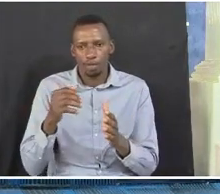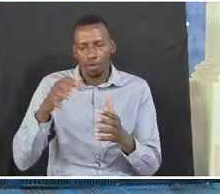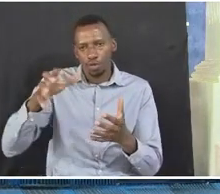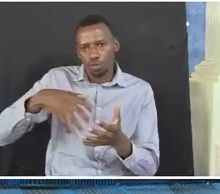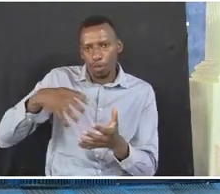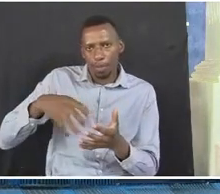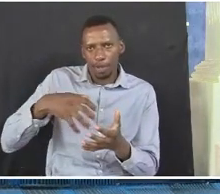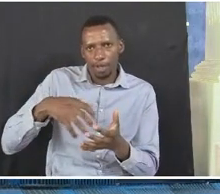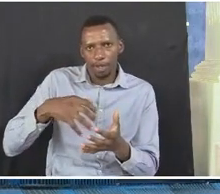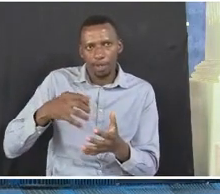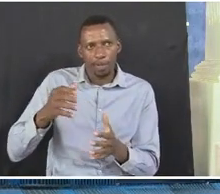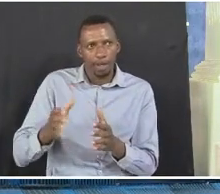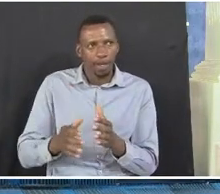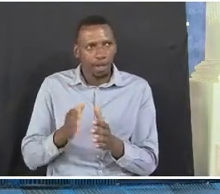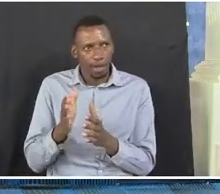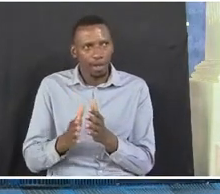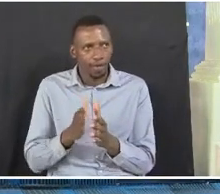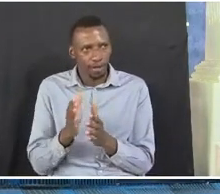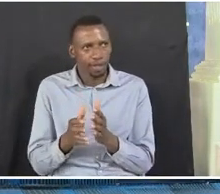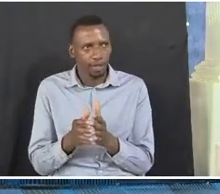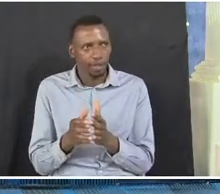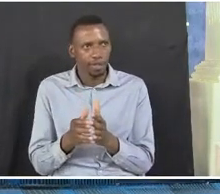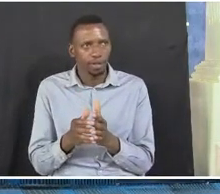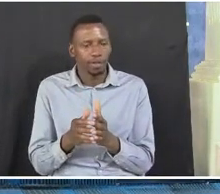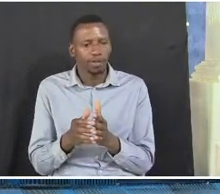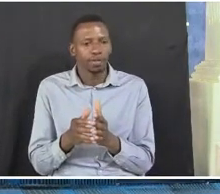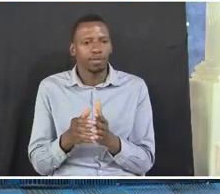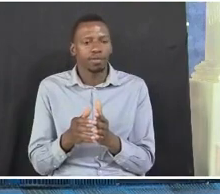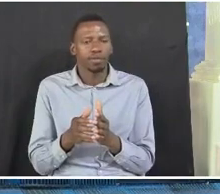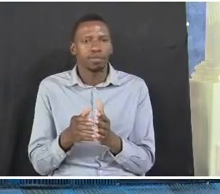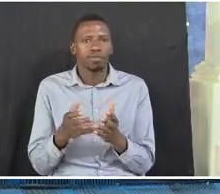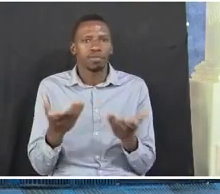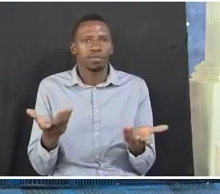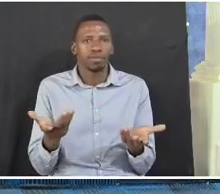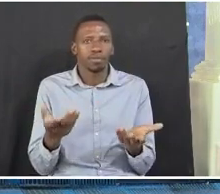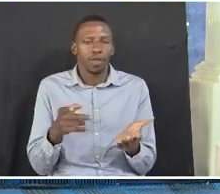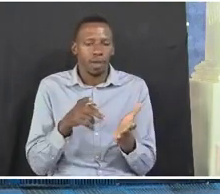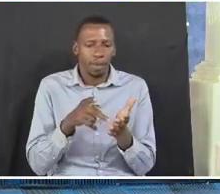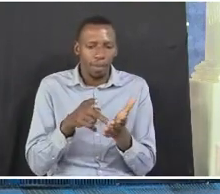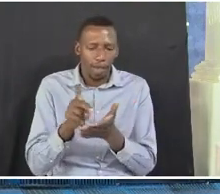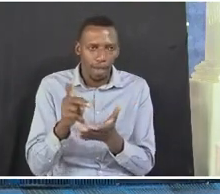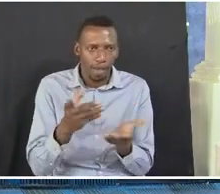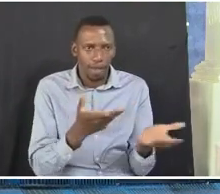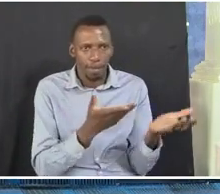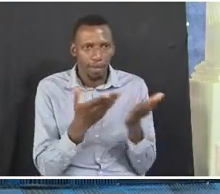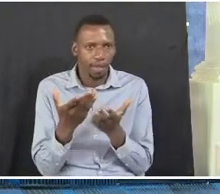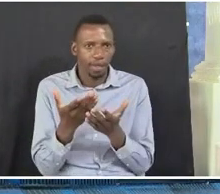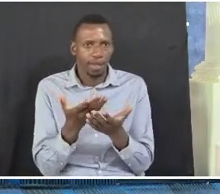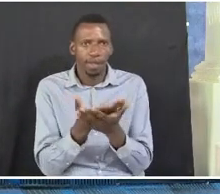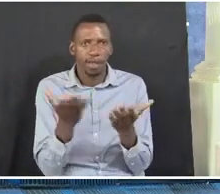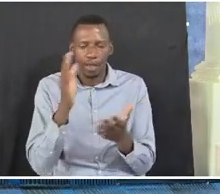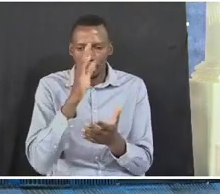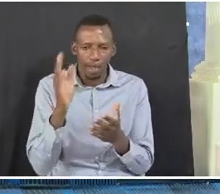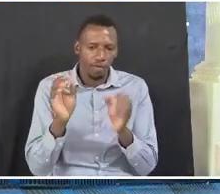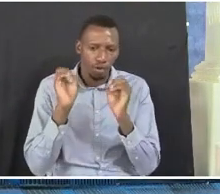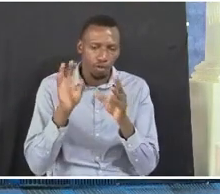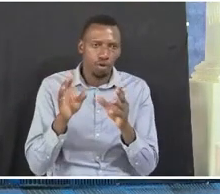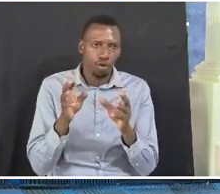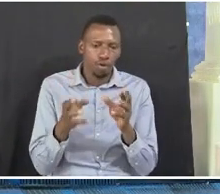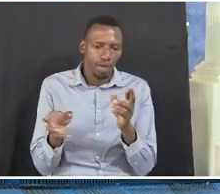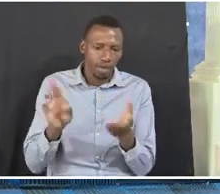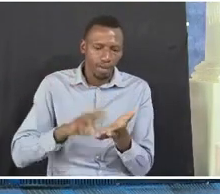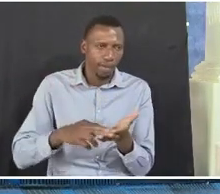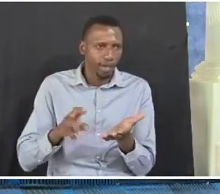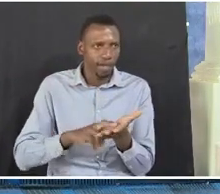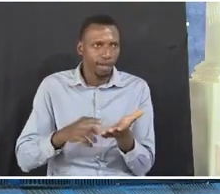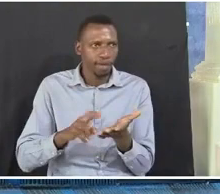And the neighbors who are meandika, it is fresh food. Who told you? They never throw away any food. They recycle. Meaning, rice which